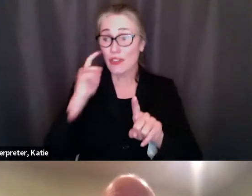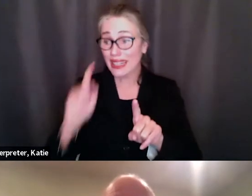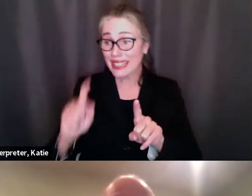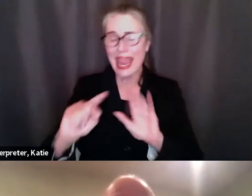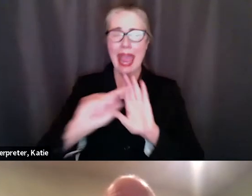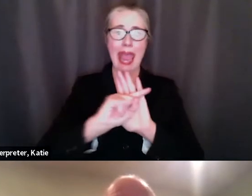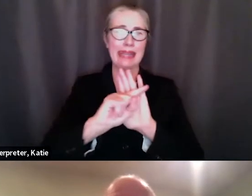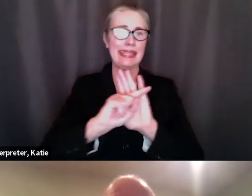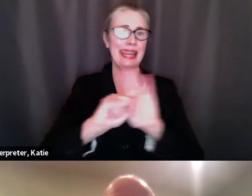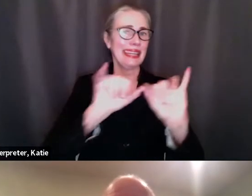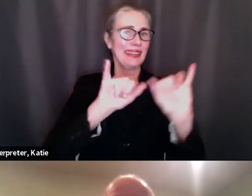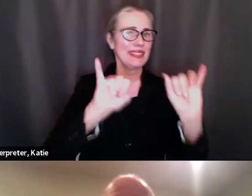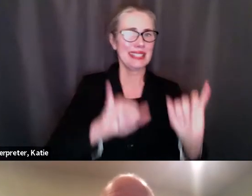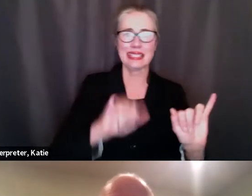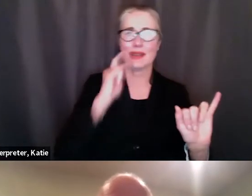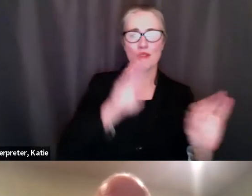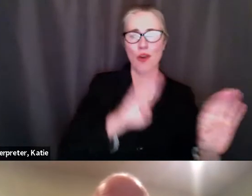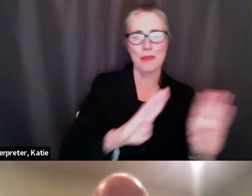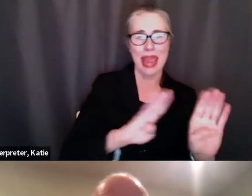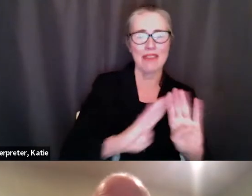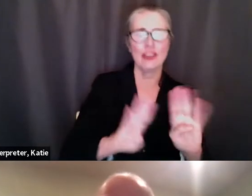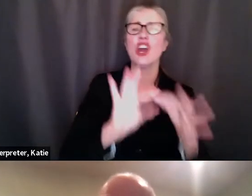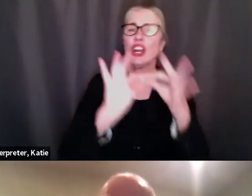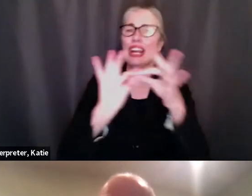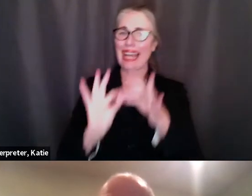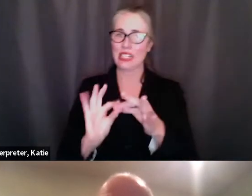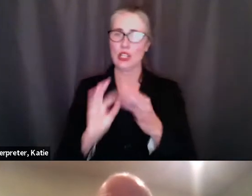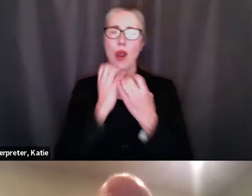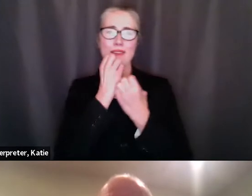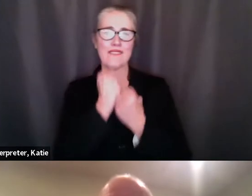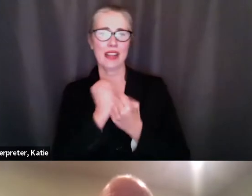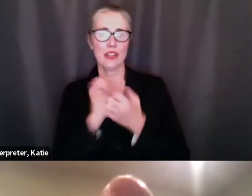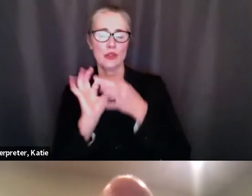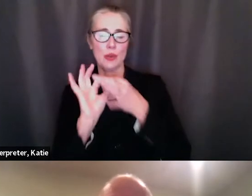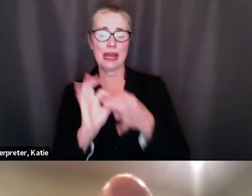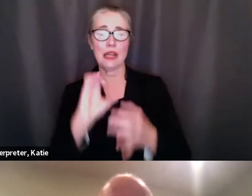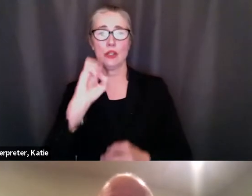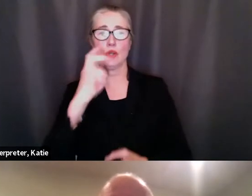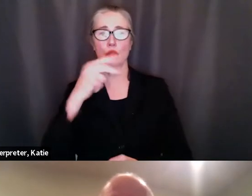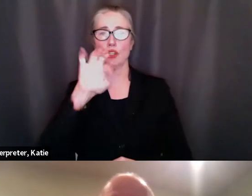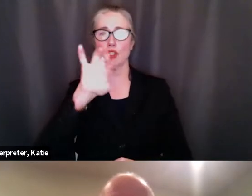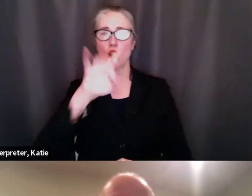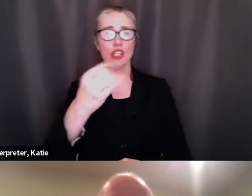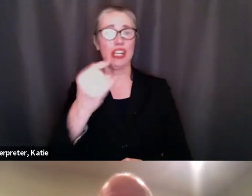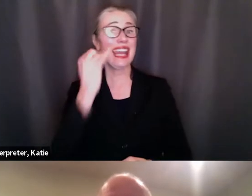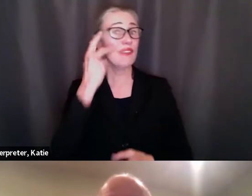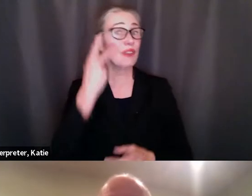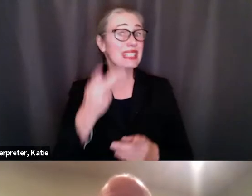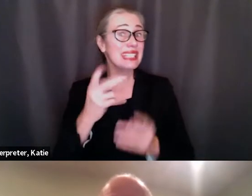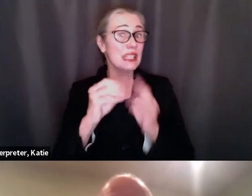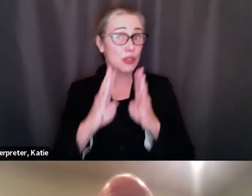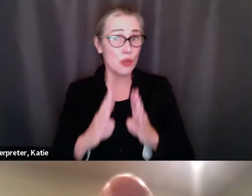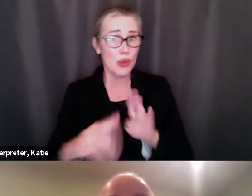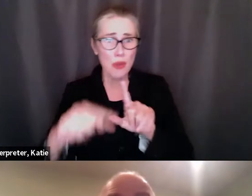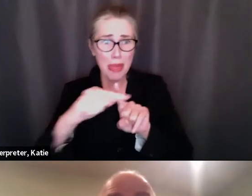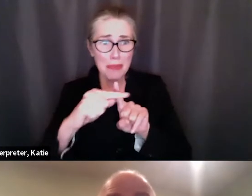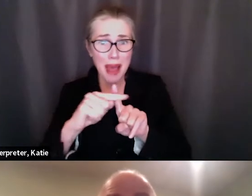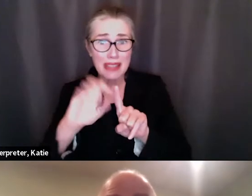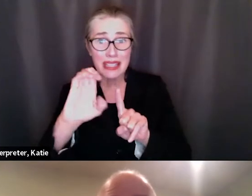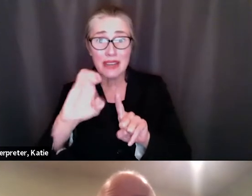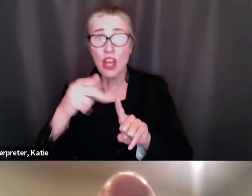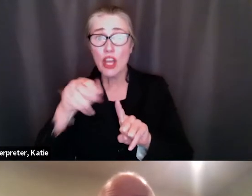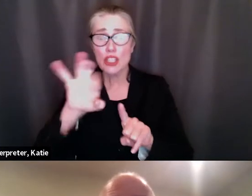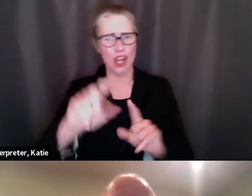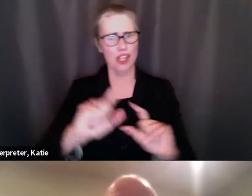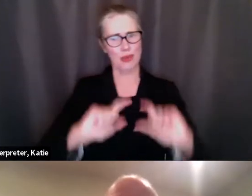directly aligned to our charge core values when we see a student demonstrating a positive charge core value any staff member can give a charge card